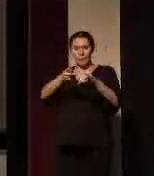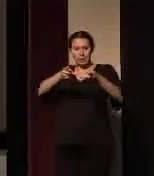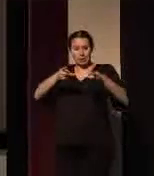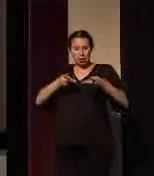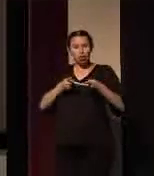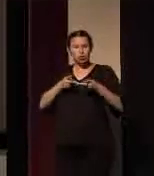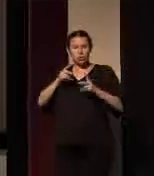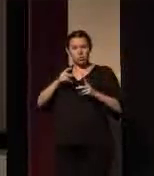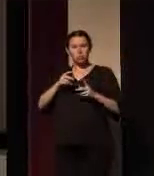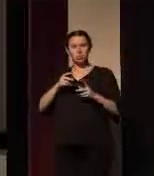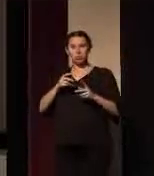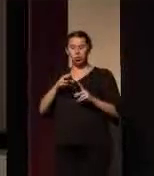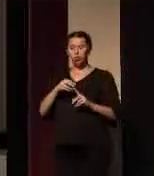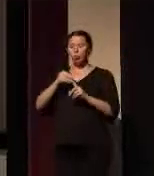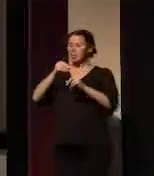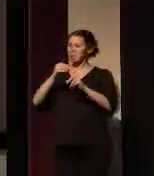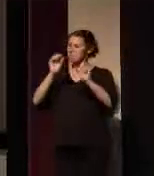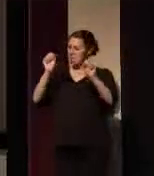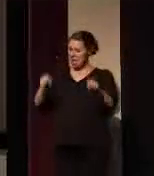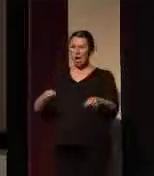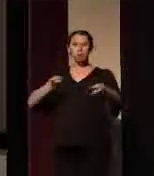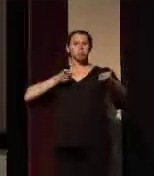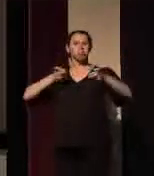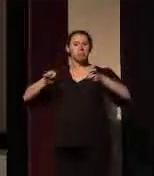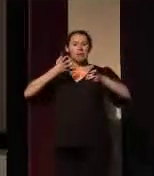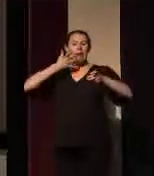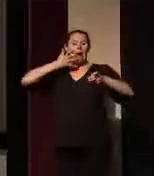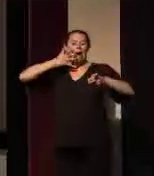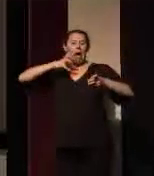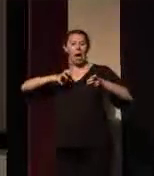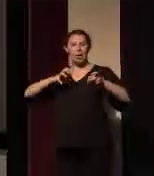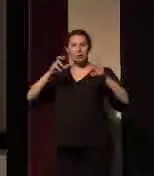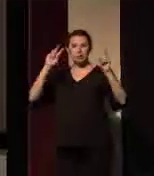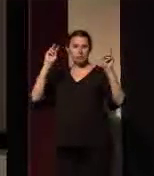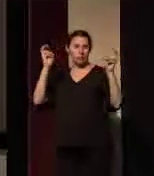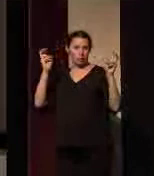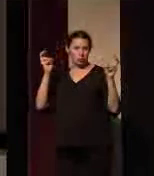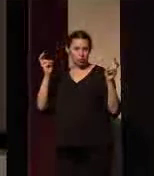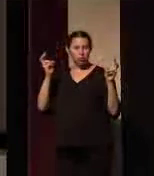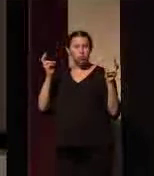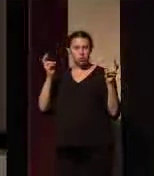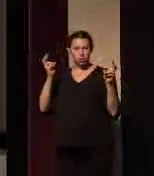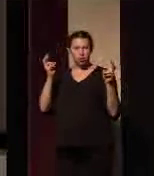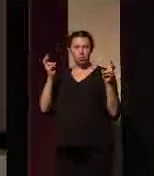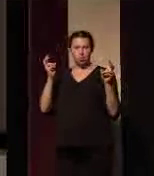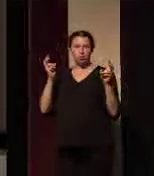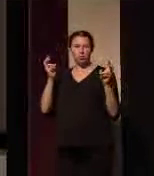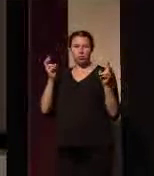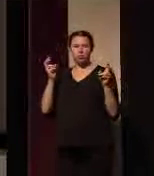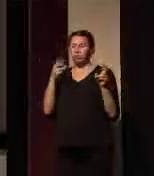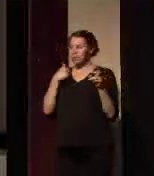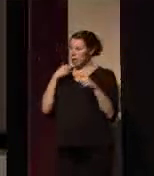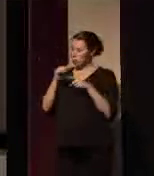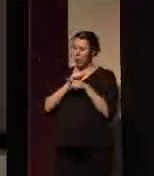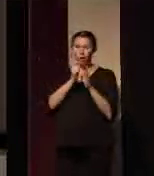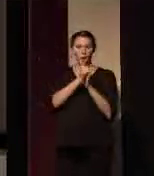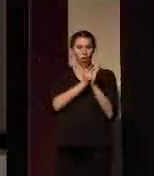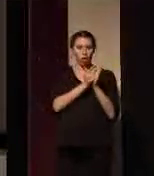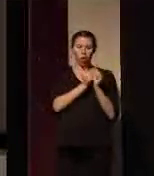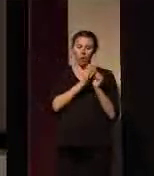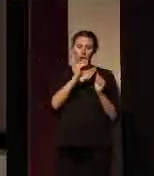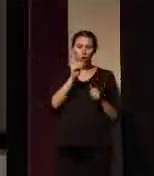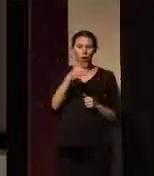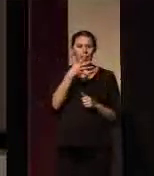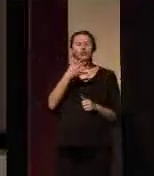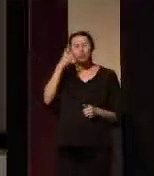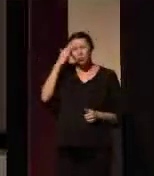uniquely qualified to deal with a hot button issue like this. I practice law with Caucasians, and I have, you know, you